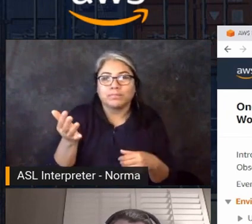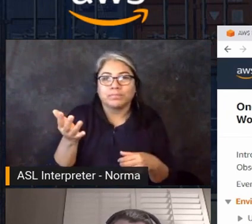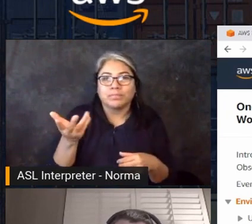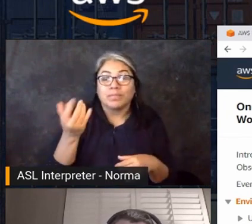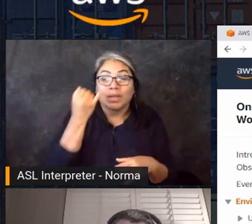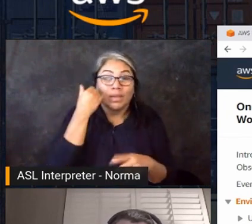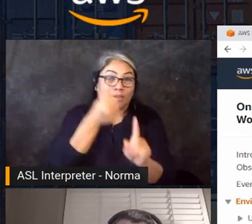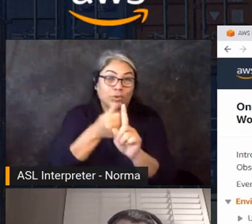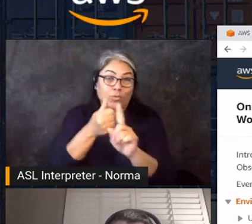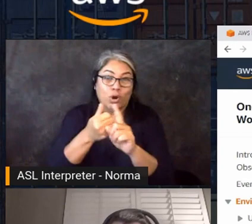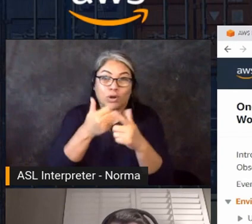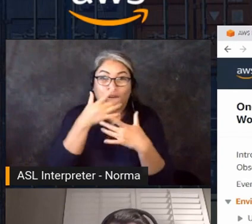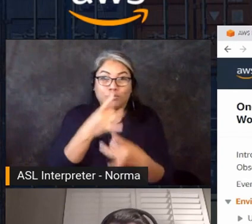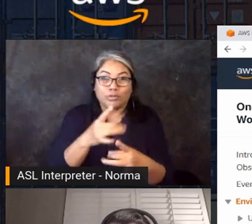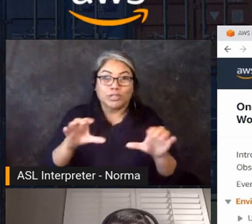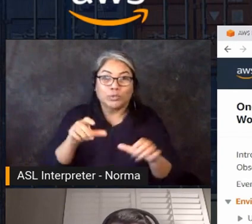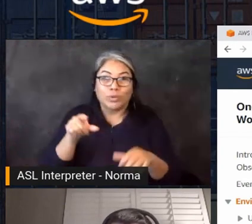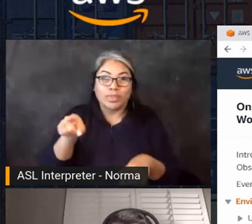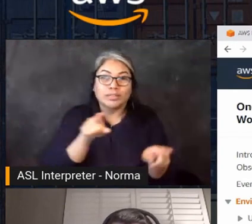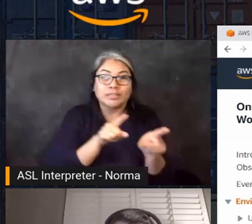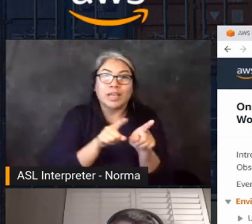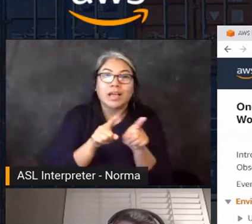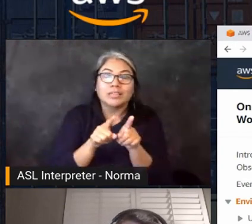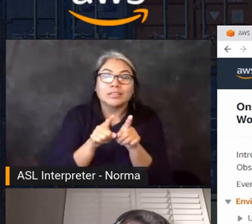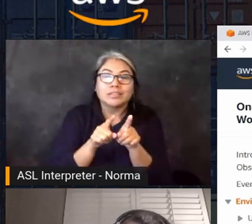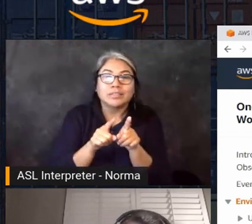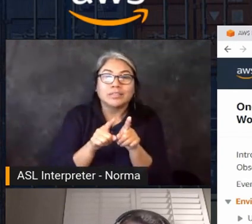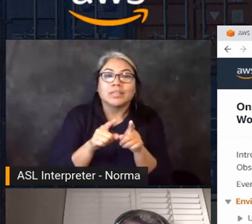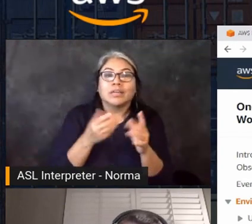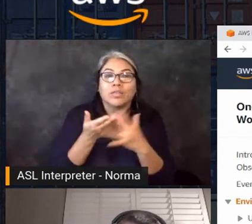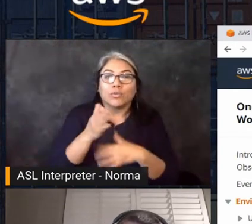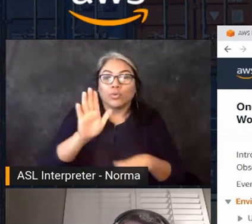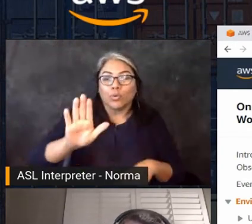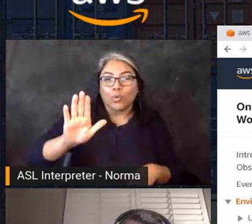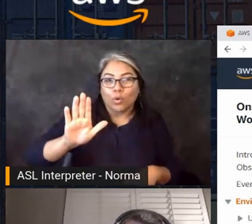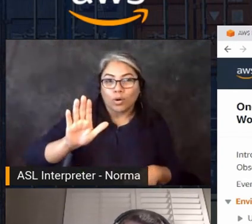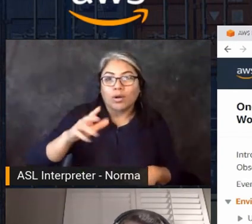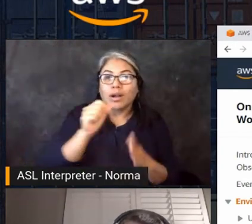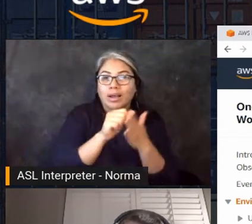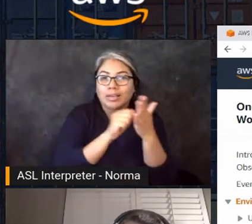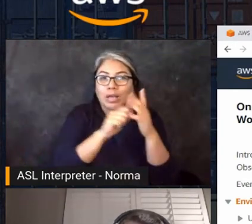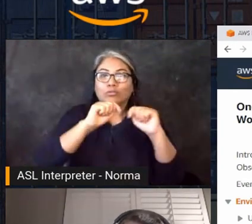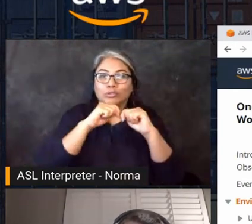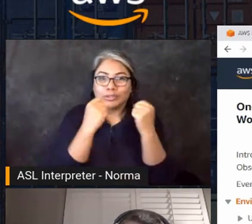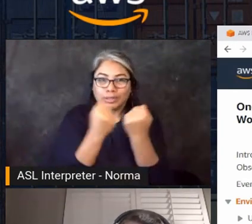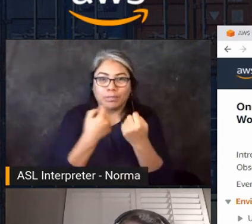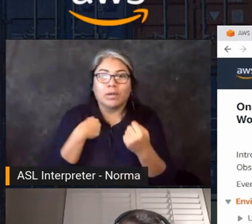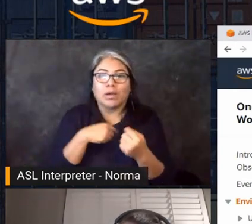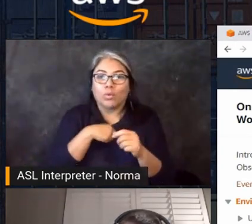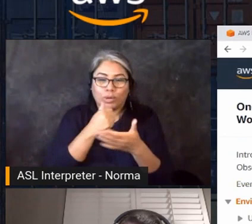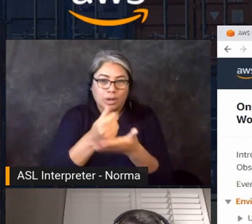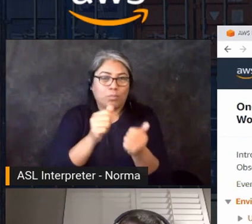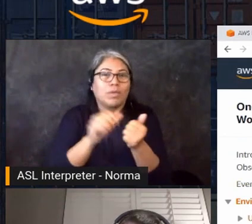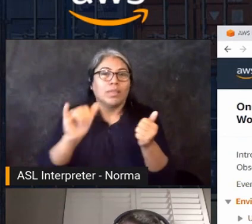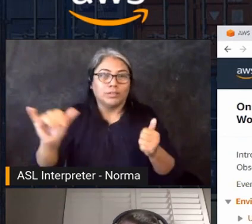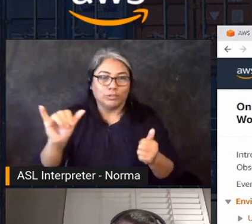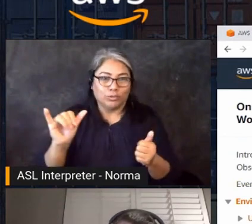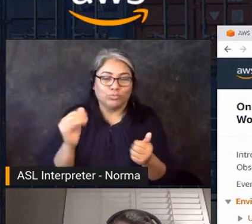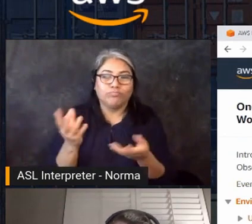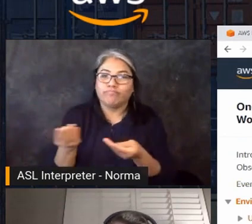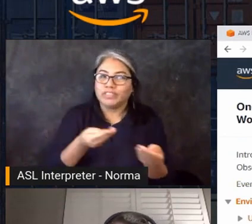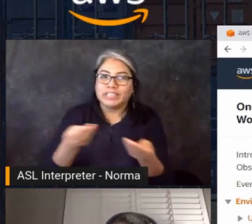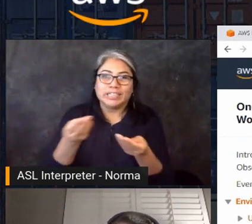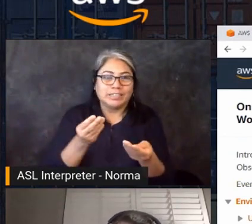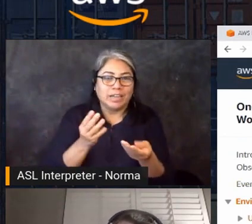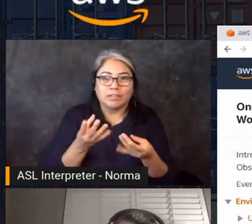this as like through your AWS account team, that's something we can help facilitate as well. Cool. But Yeah, definitely I check just out this workshop if you